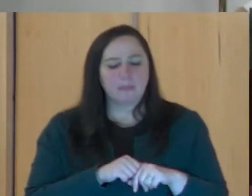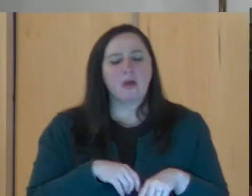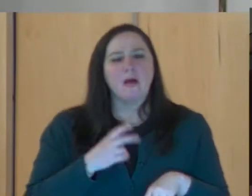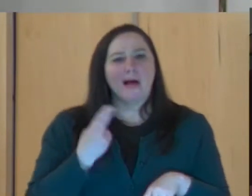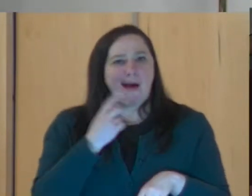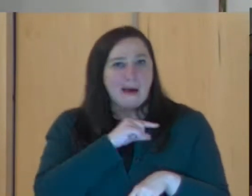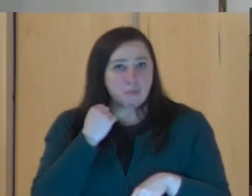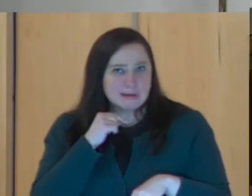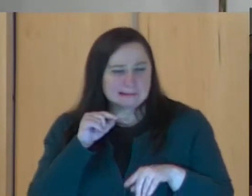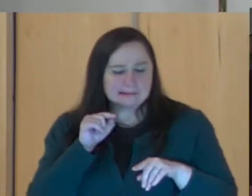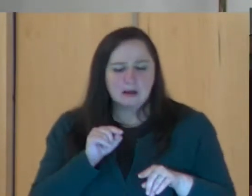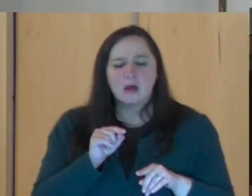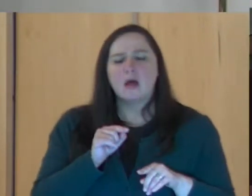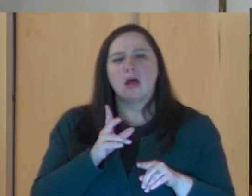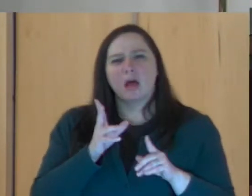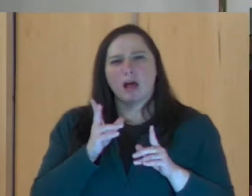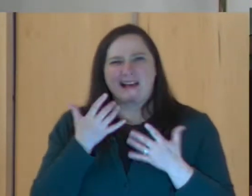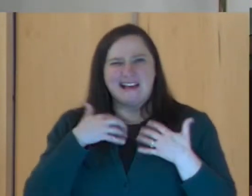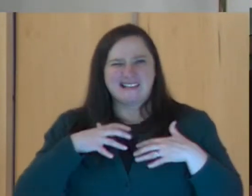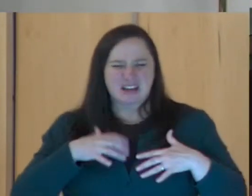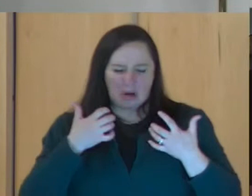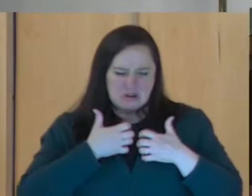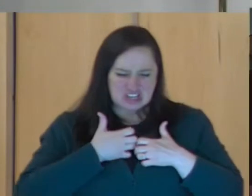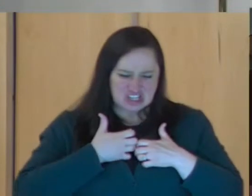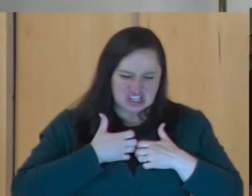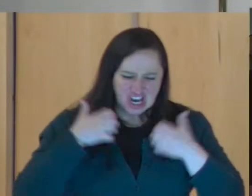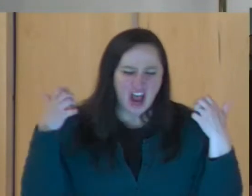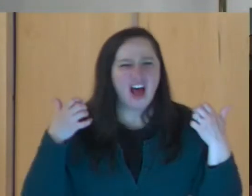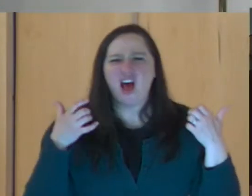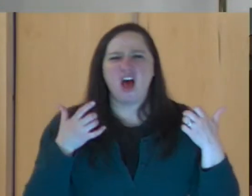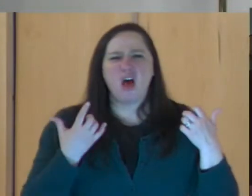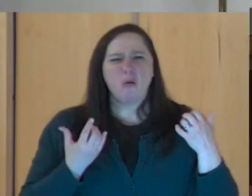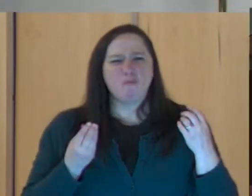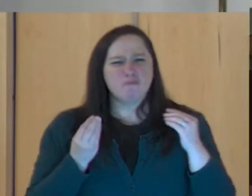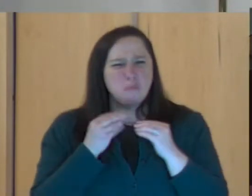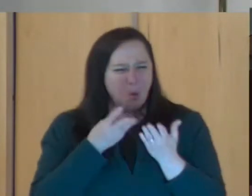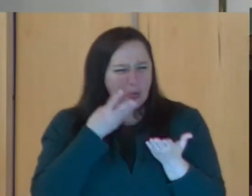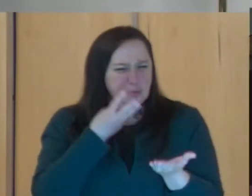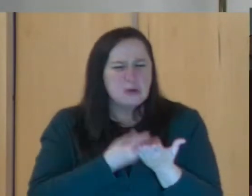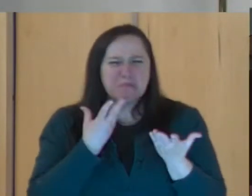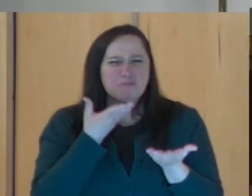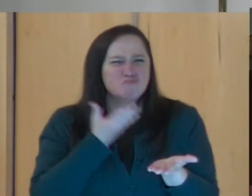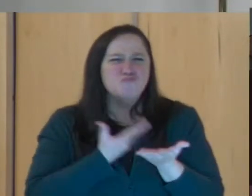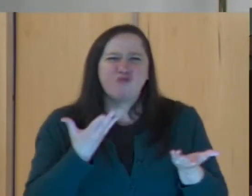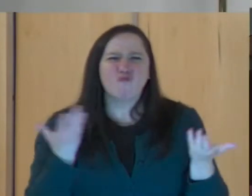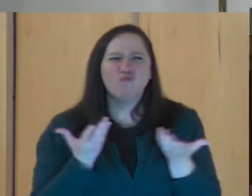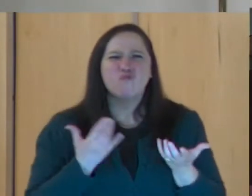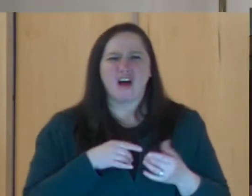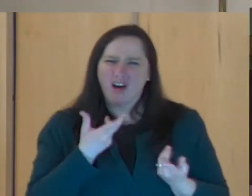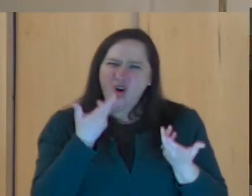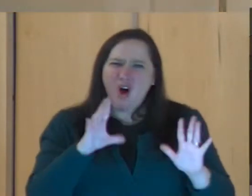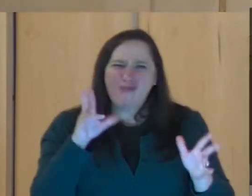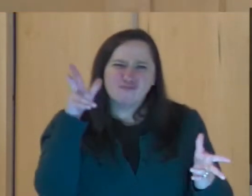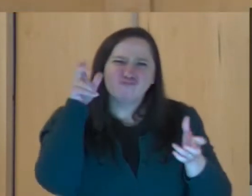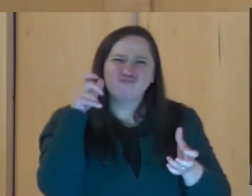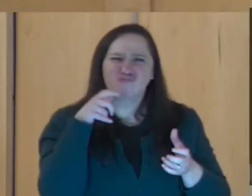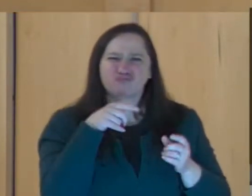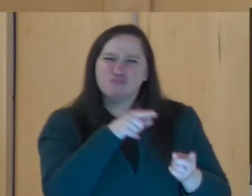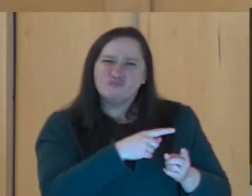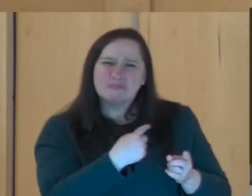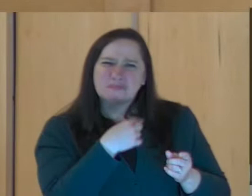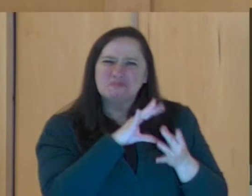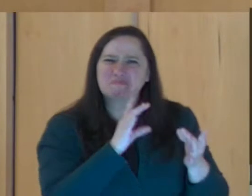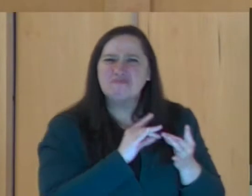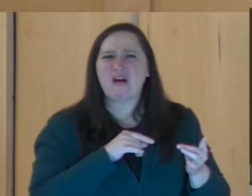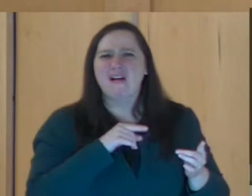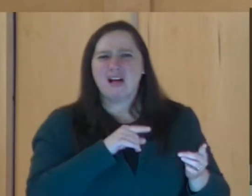Caiaphas, tore his garments and said, "What further witness do we need? You have heard this blasphemy. What is your decision?" And they